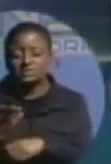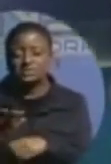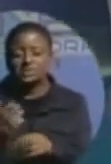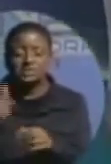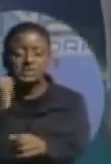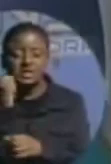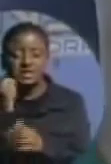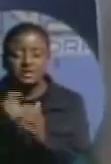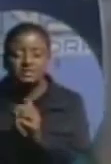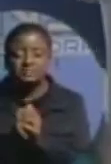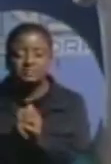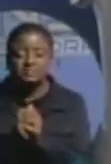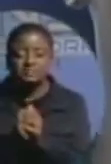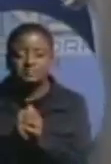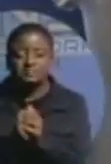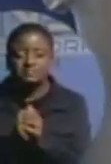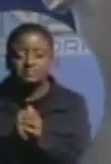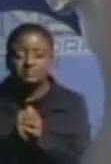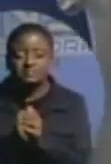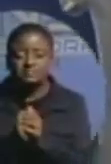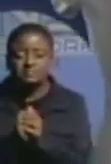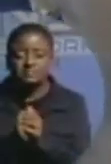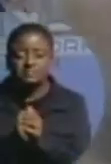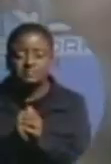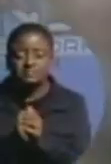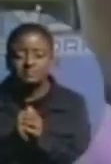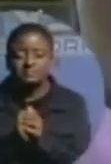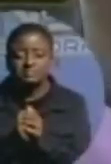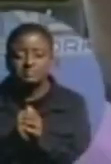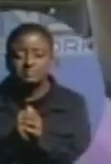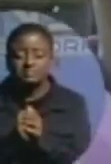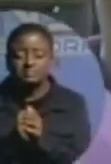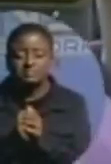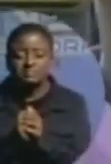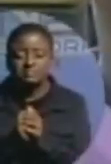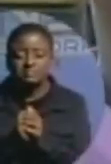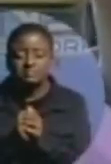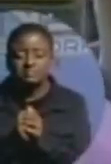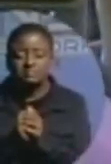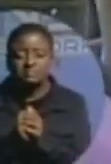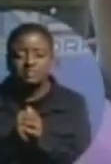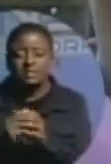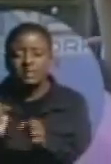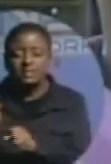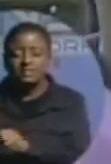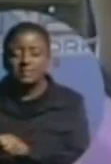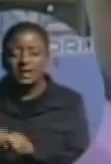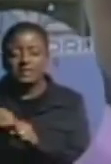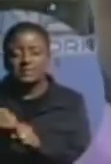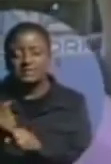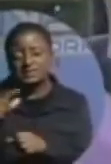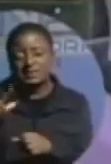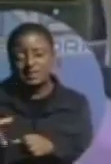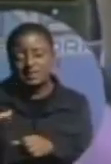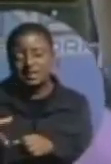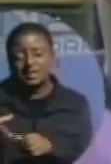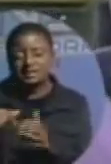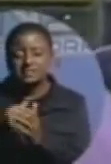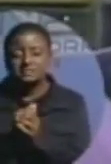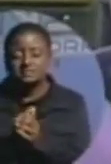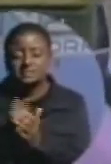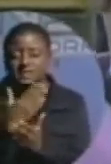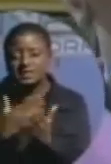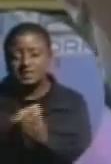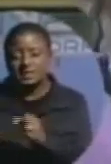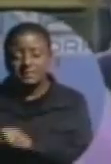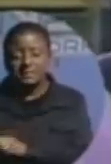her and work practically negative with us. Bat was a little late. We had some batters hang up on base, couldn't get them